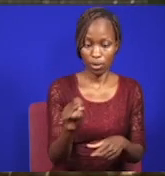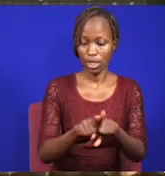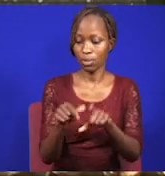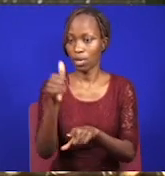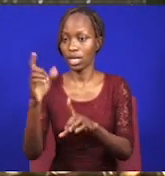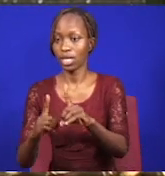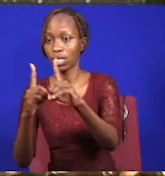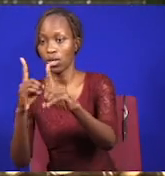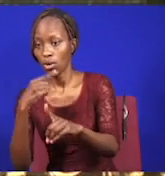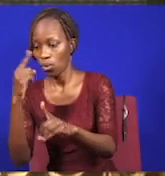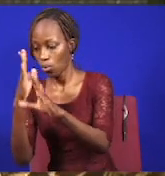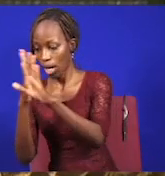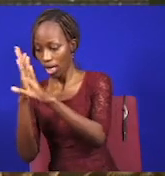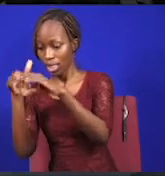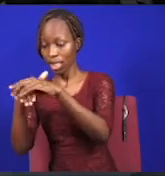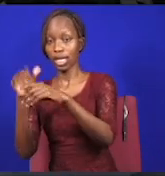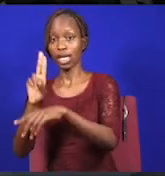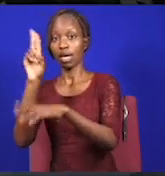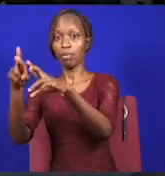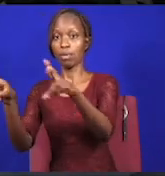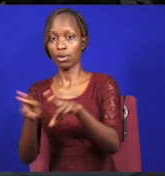who were hiding in a room.